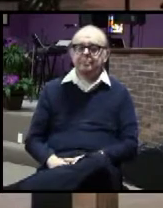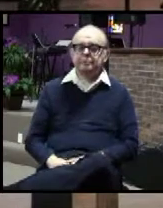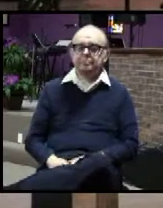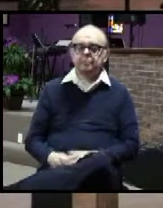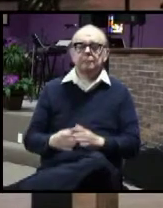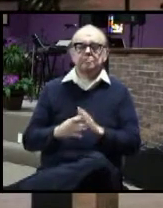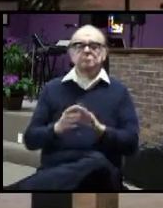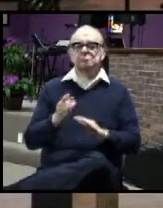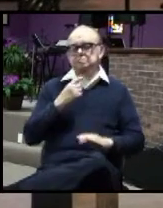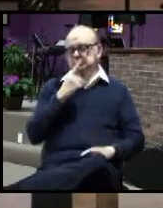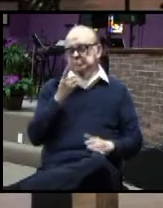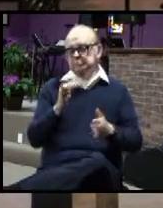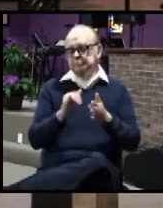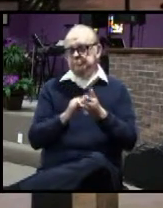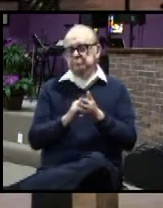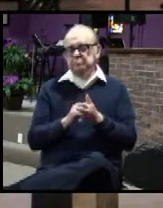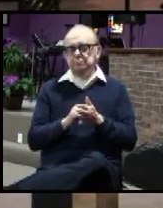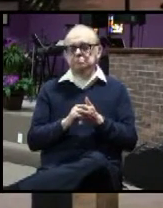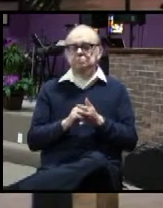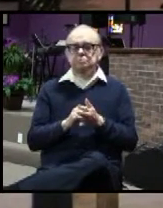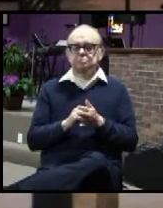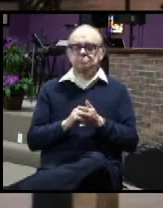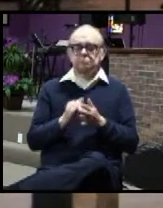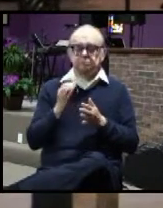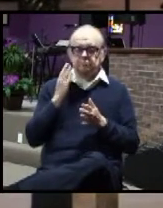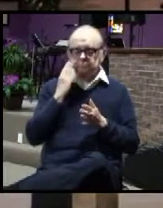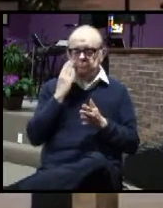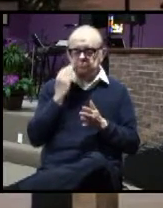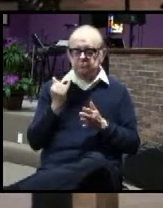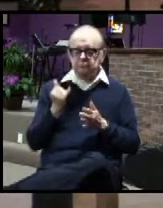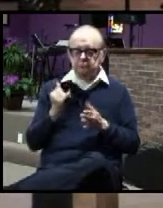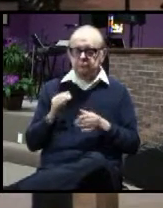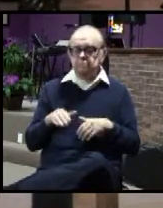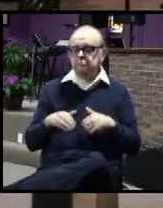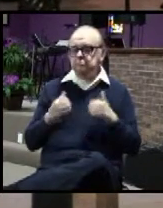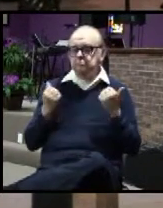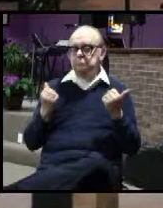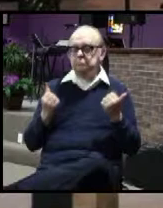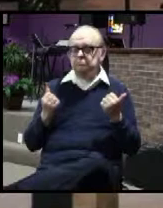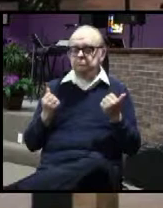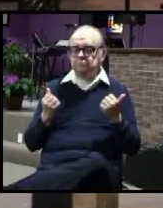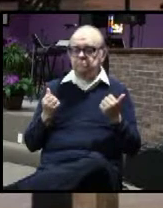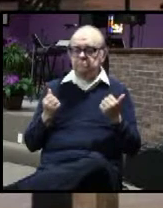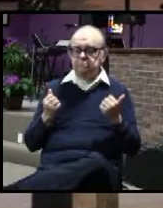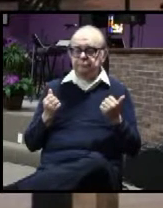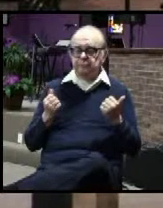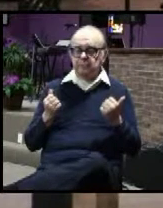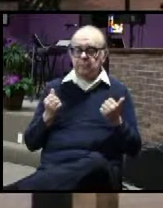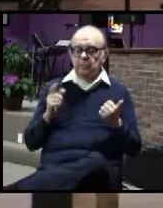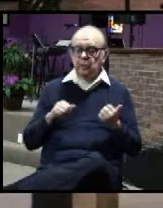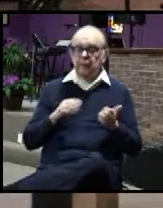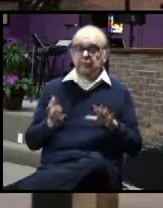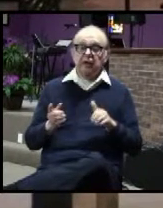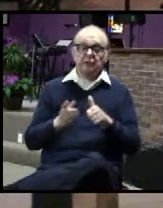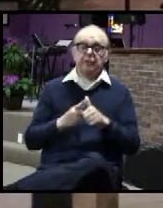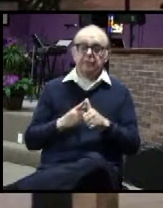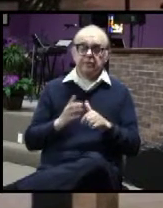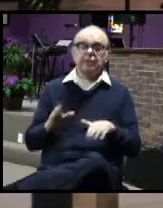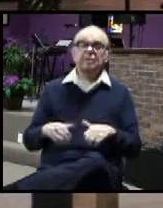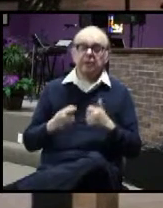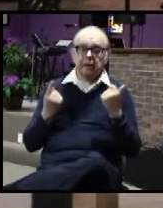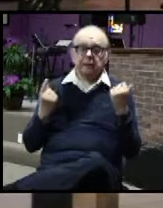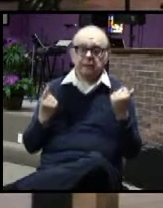Jesus said this, in order to live, you got to die.